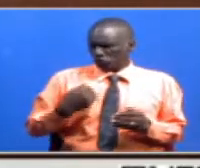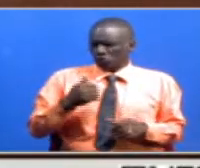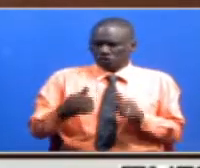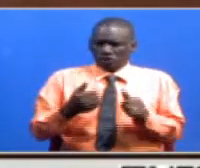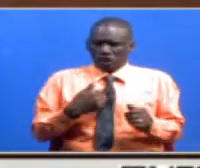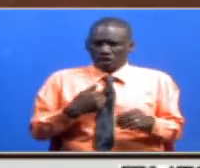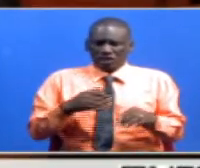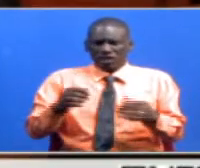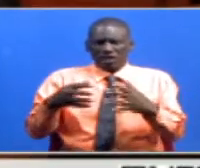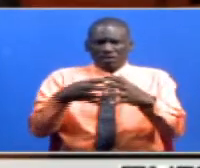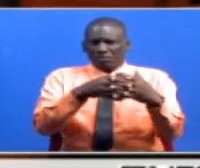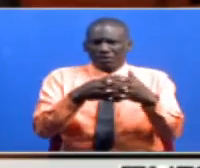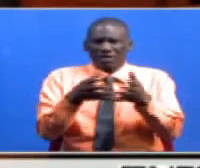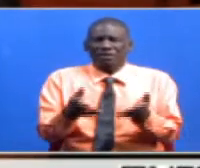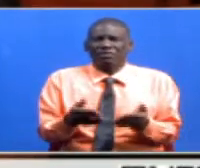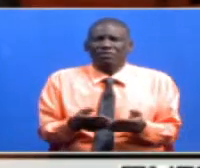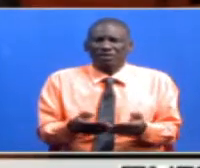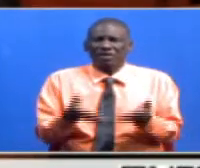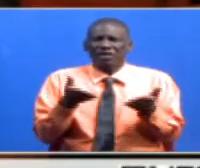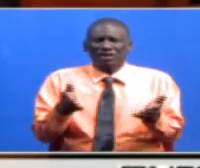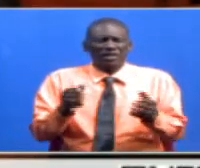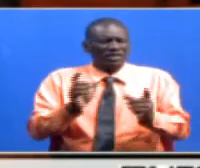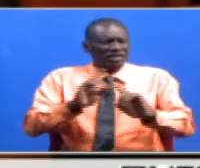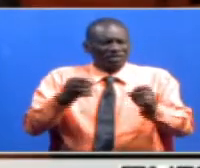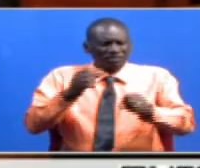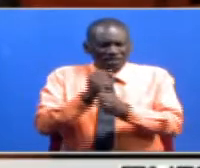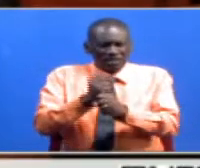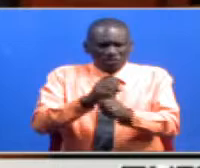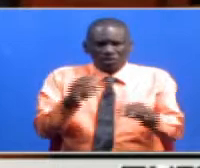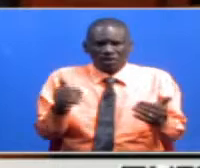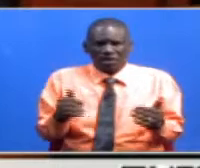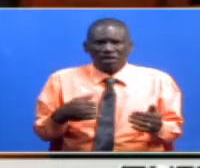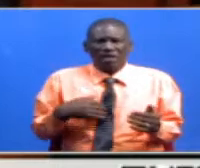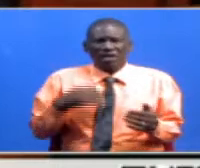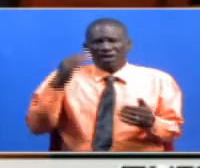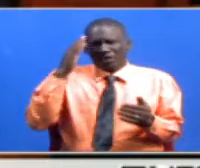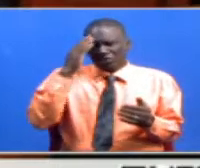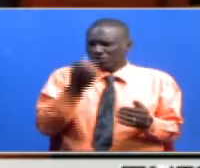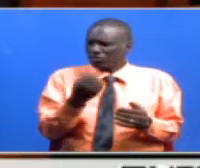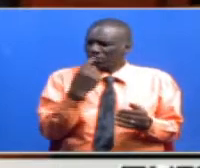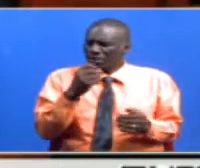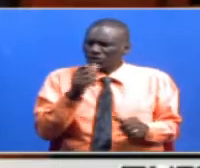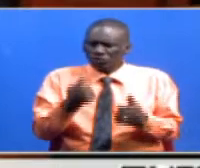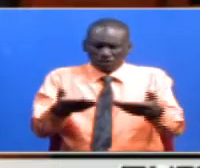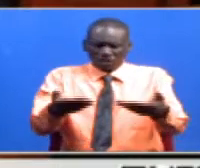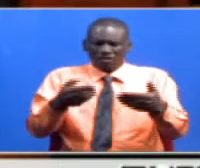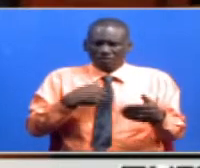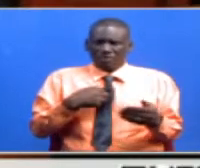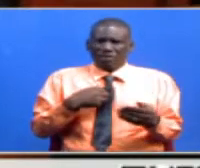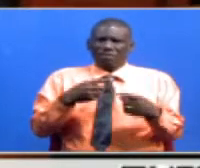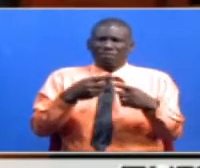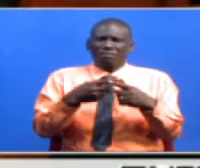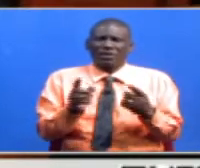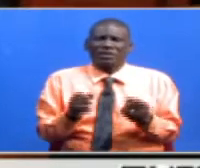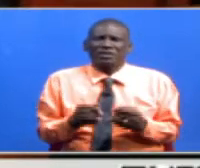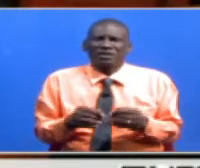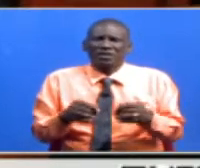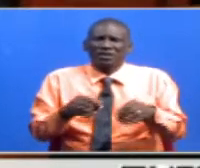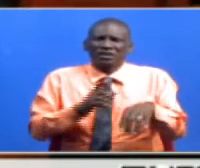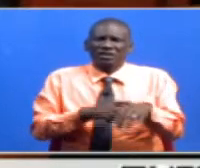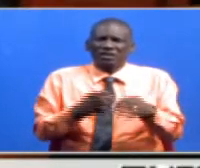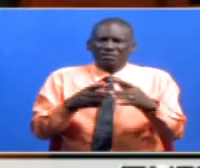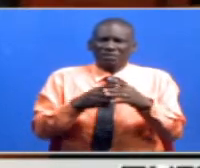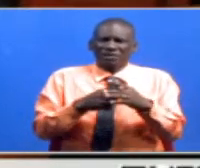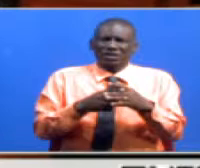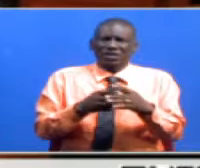States, things didn't go right. I don't know, I think it's either the medicine they gave me, but as soon as I started having, I went into